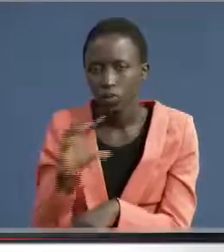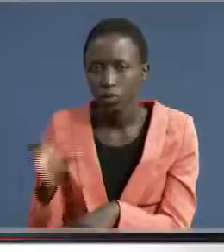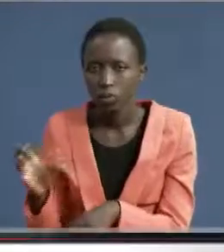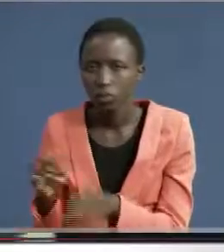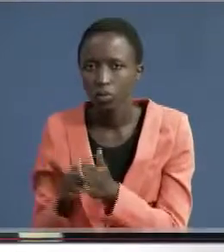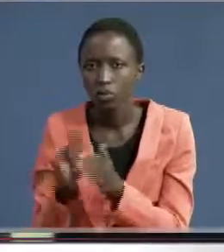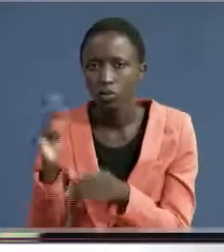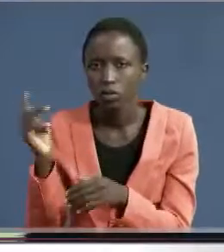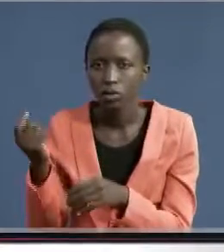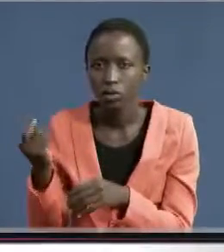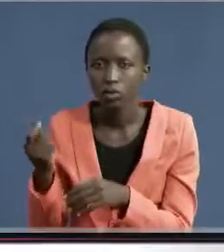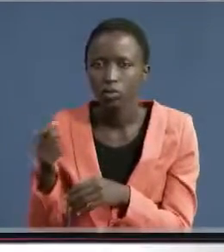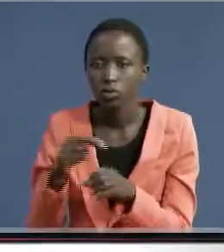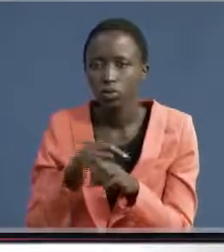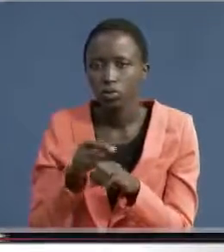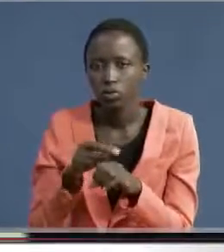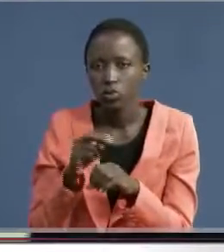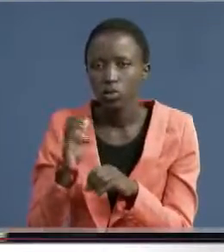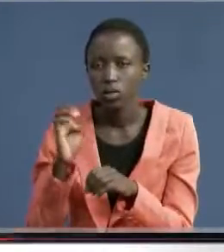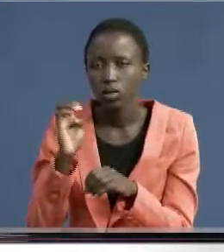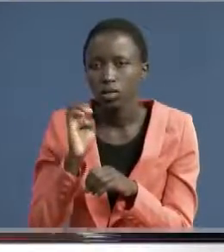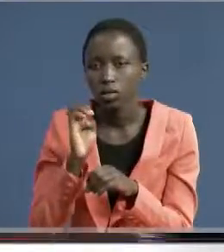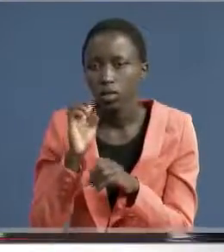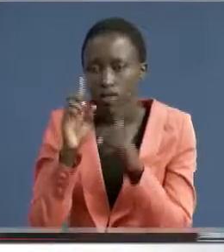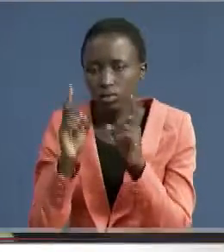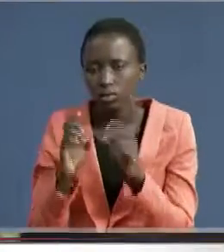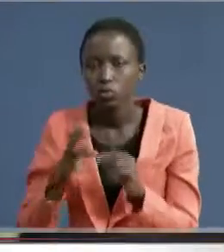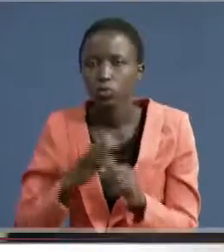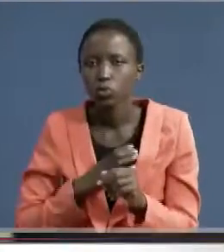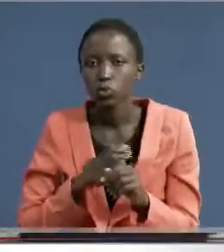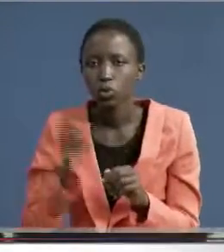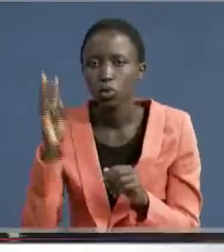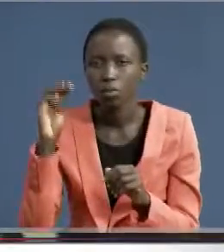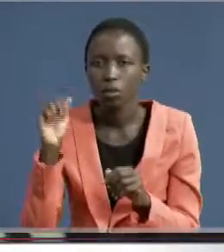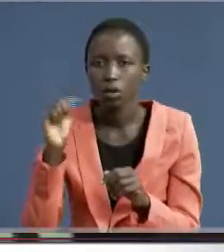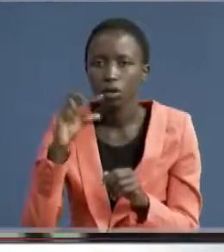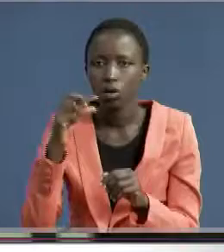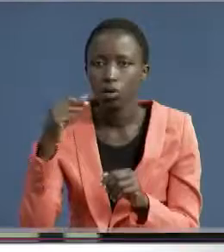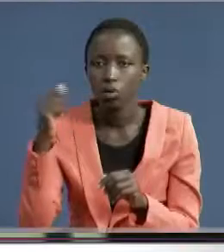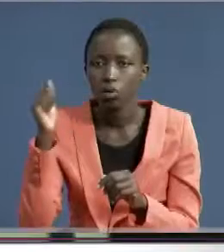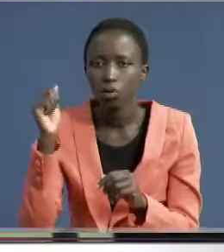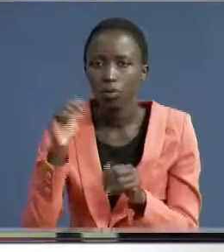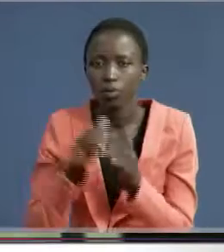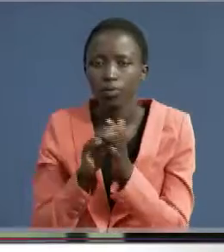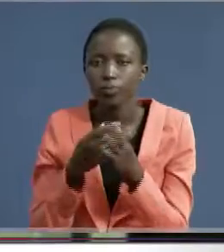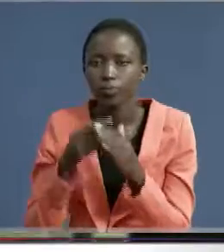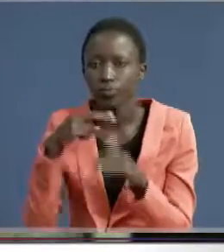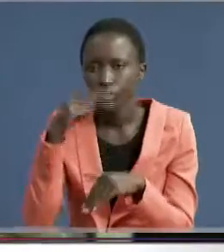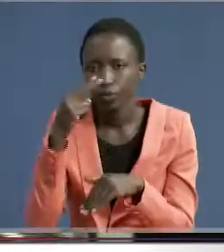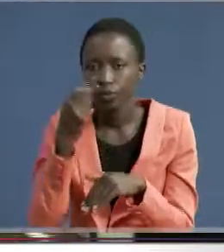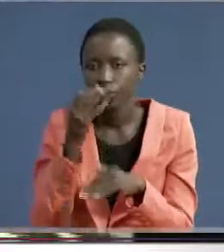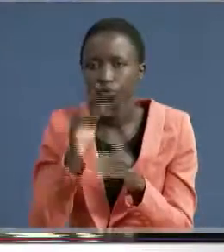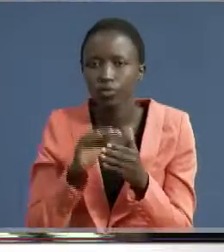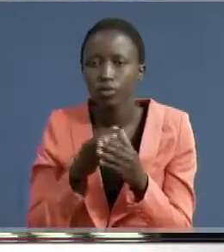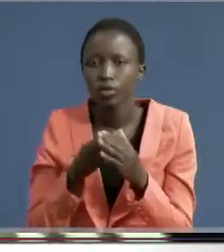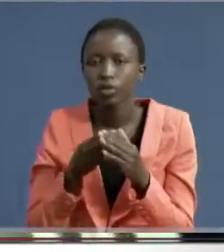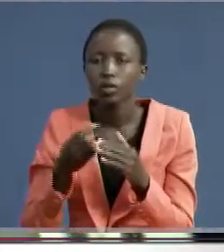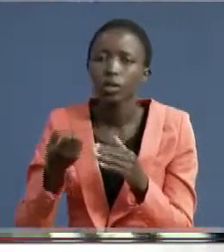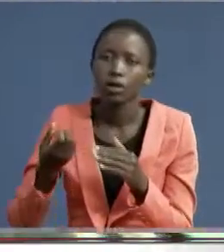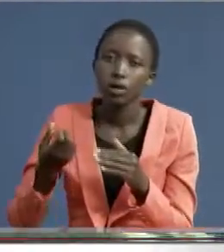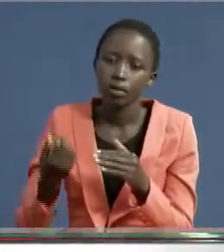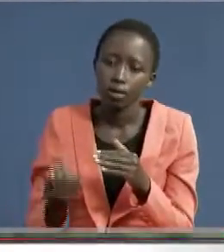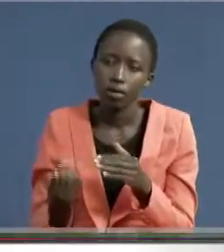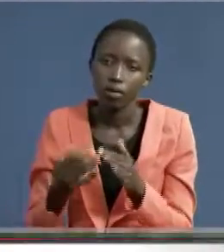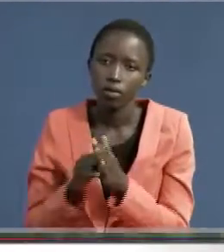Kenya National Examination Council NEC Chairman George Magoha has attributed the high rate of teenage pregnancies to lack